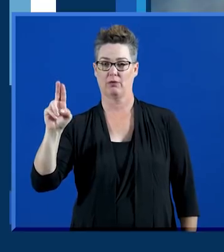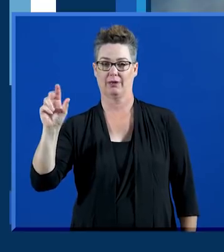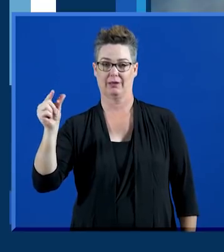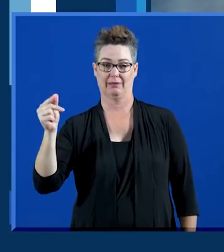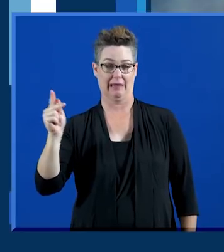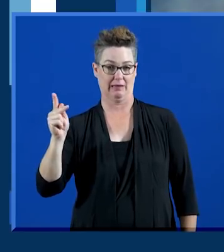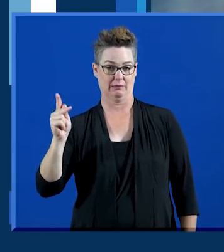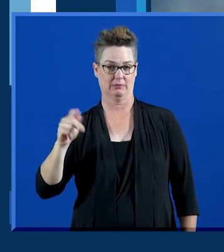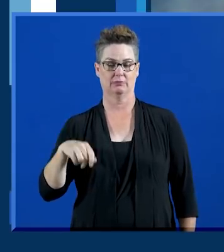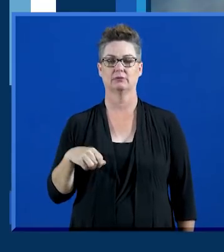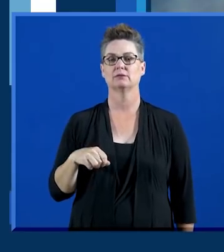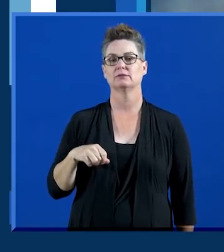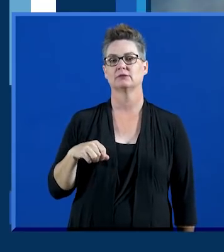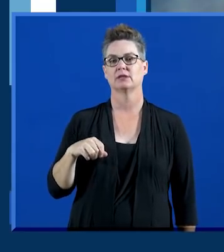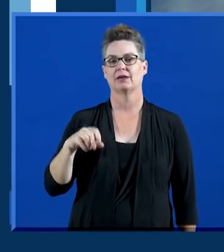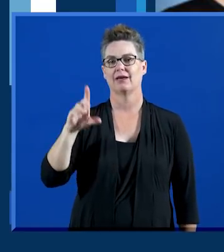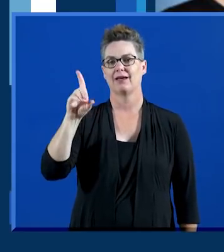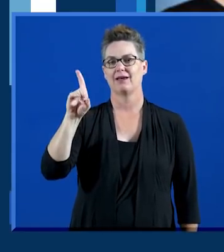Samuel Kays.